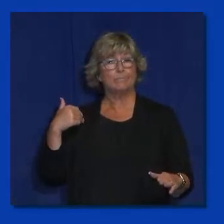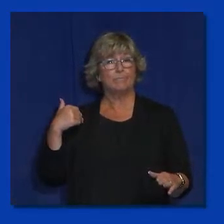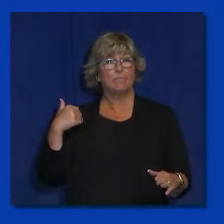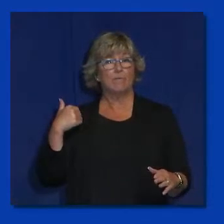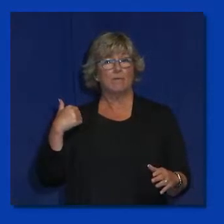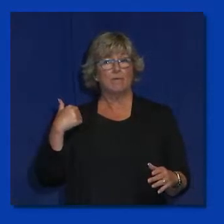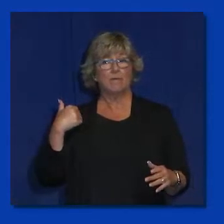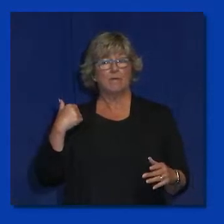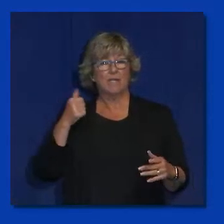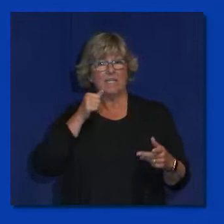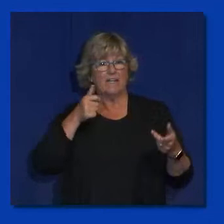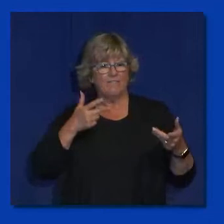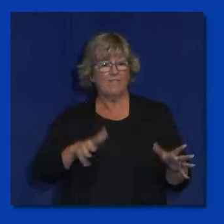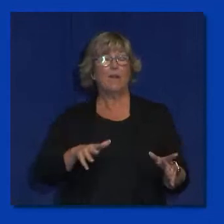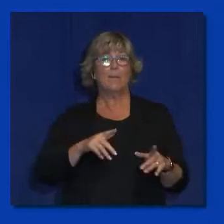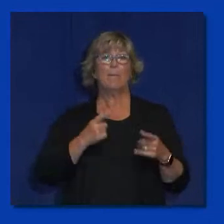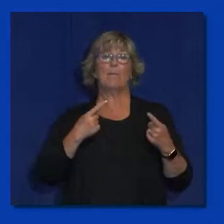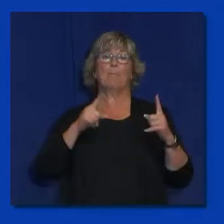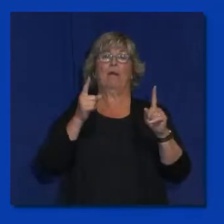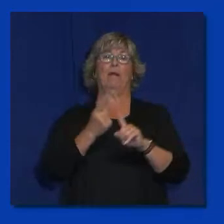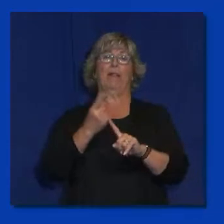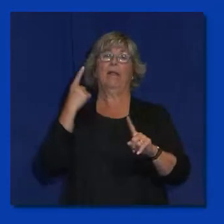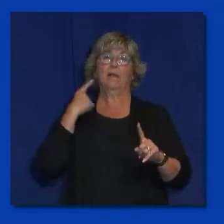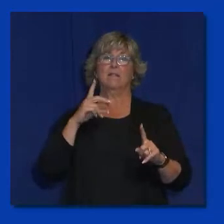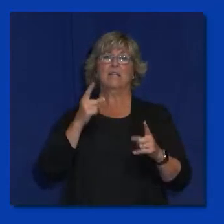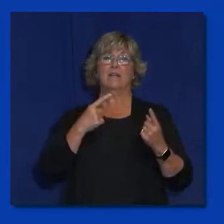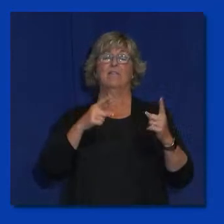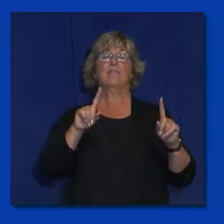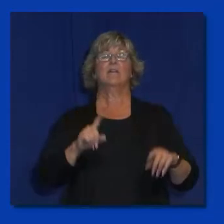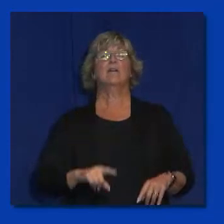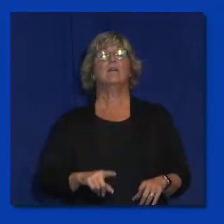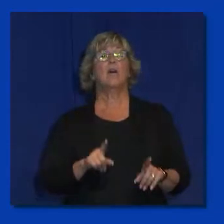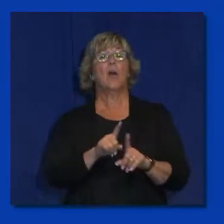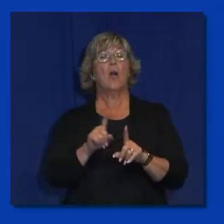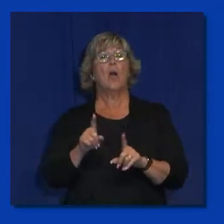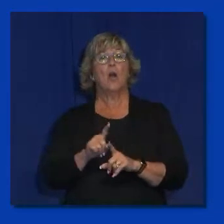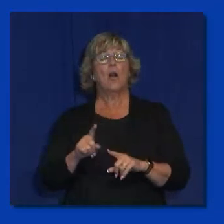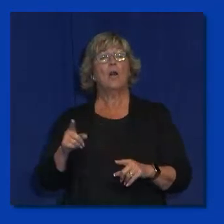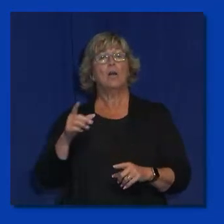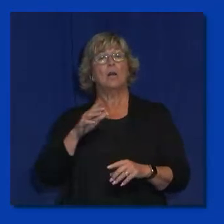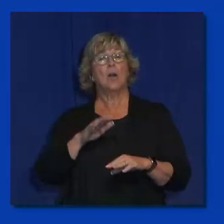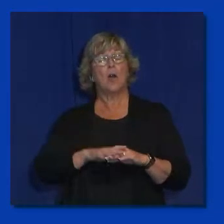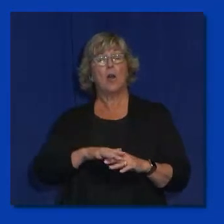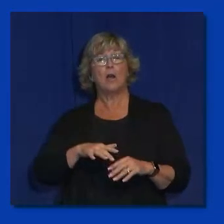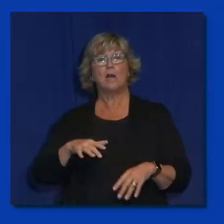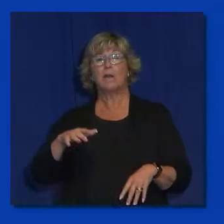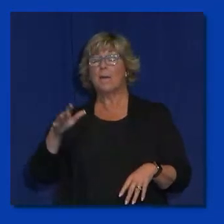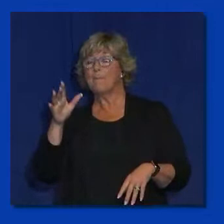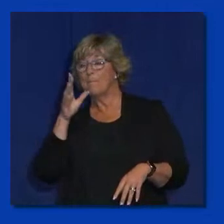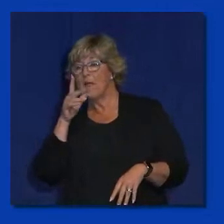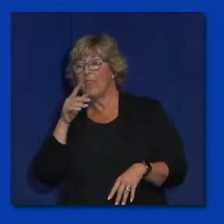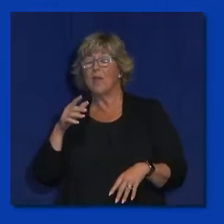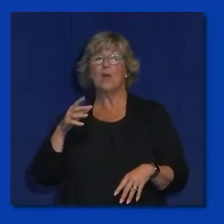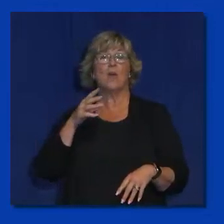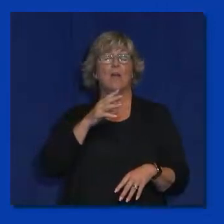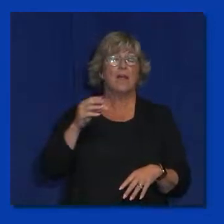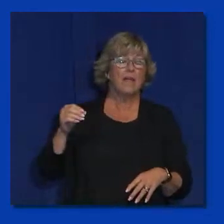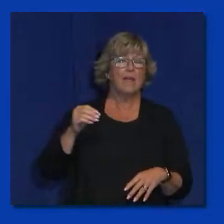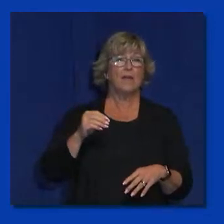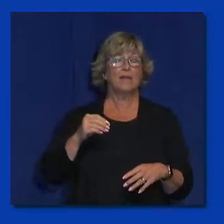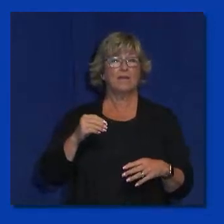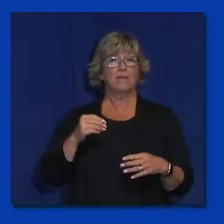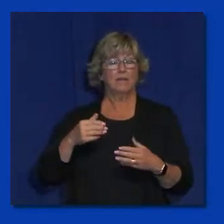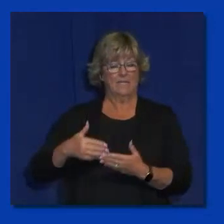get across the finish line. We were able to do that last year. And of course, addressing the issue of maternal and infant health. And I think that was part of the Momnibus, thank you,